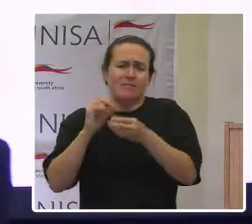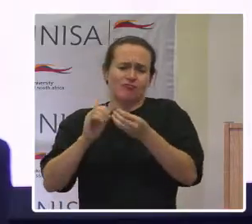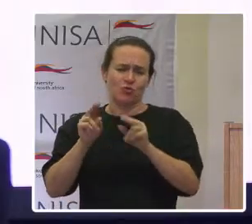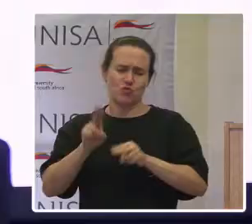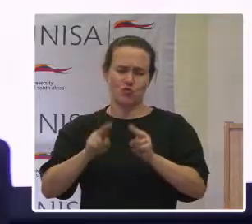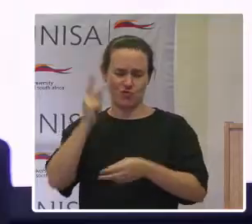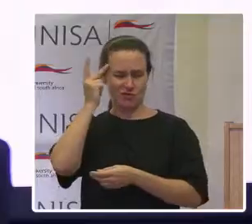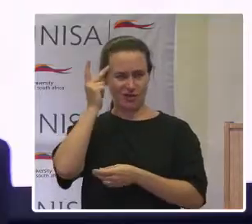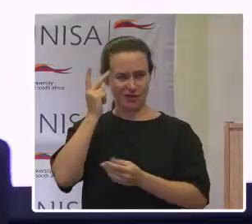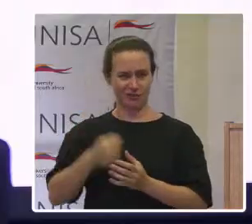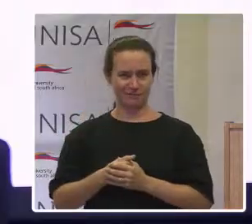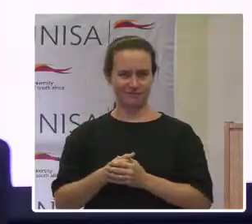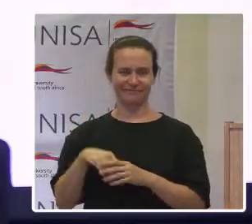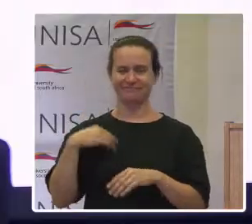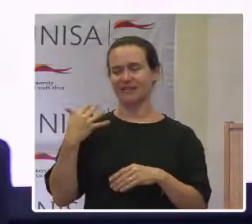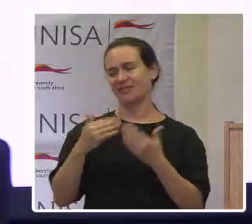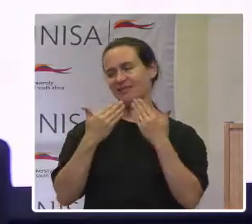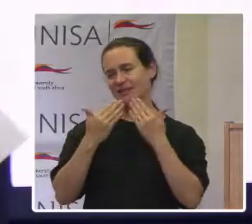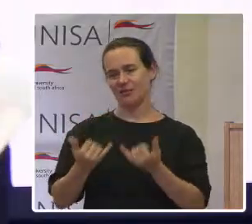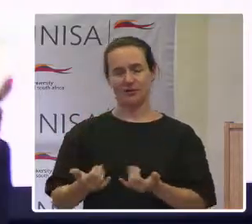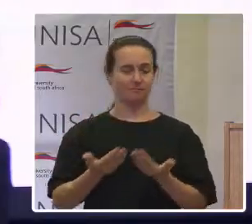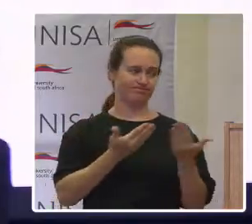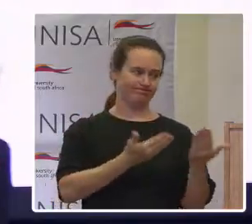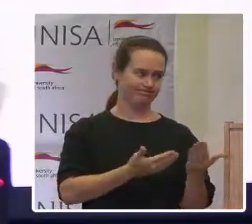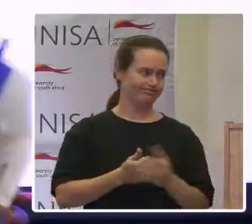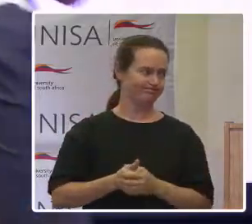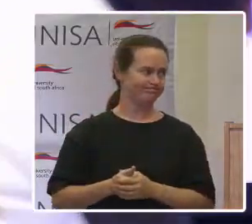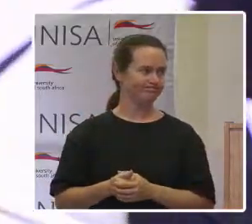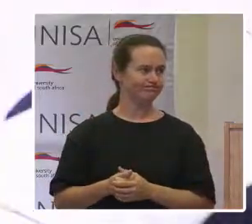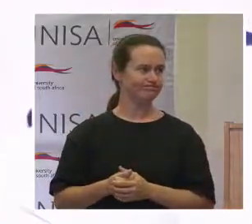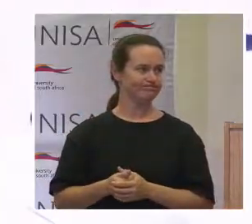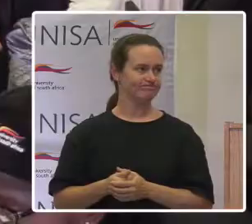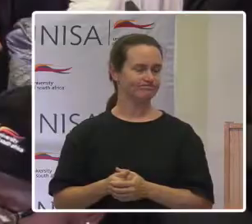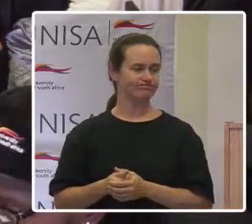new knowledge. I thank you. Over to you, colleagues.